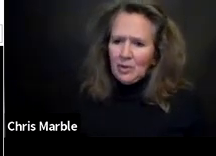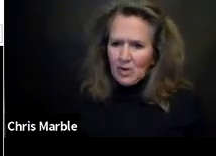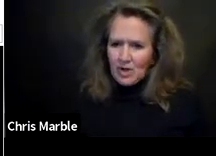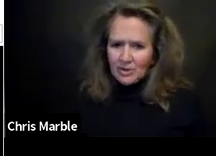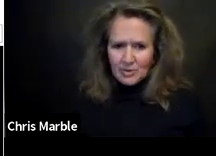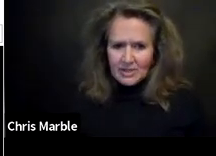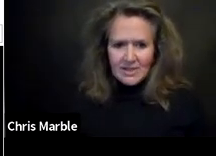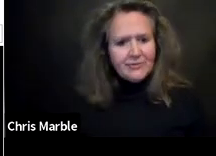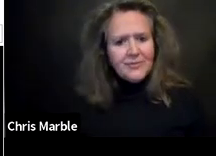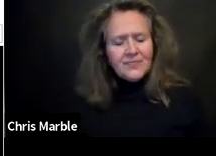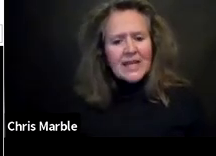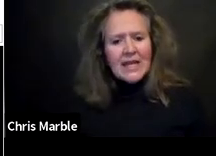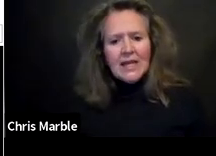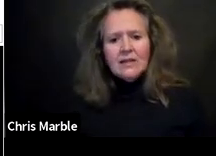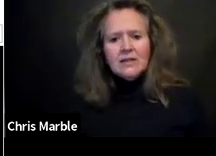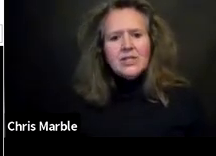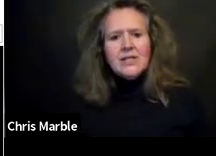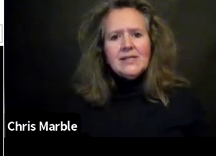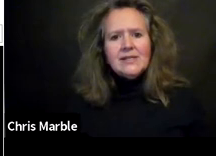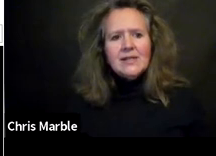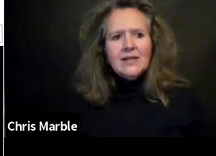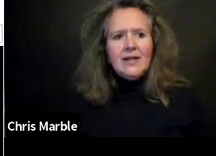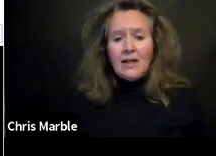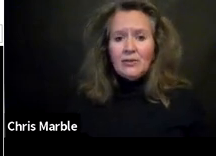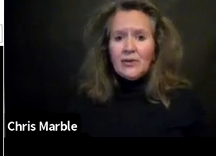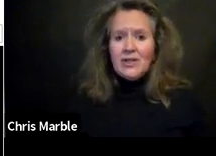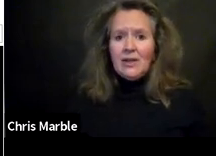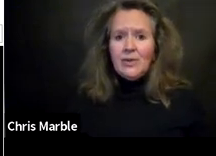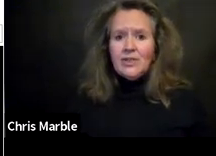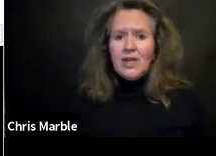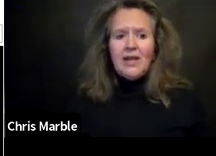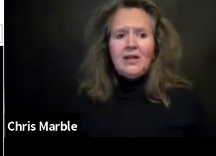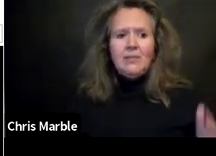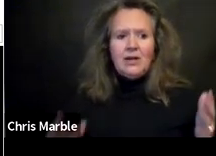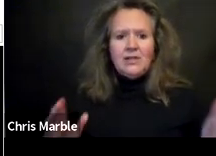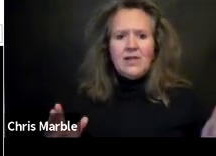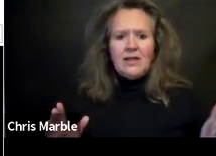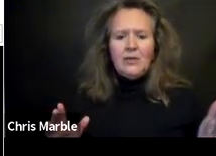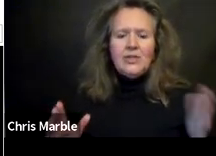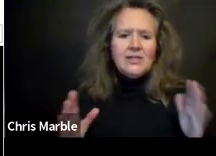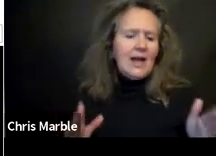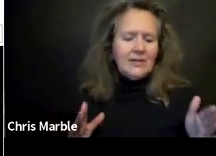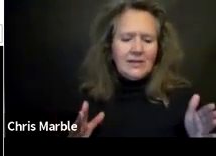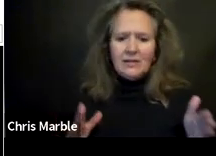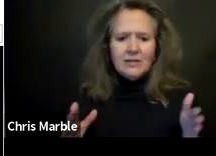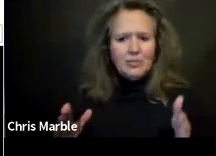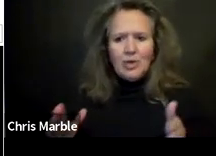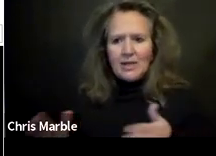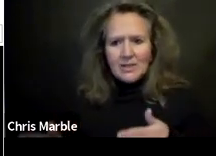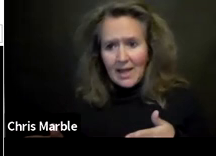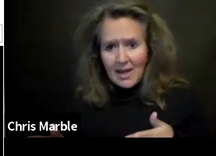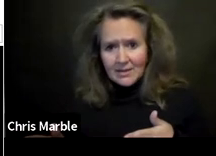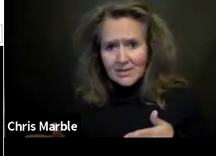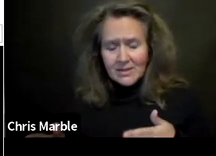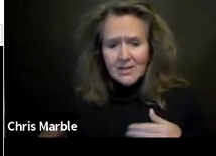But for people who are culturally deaf, English is not their first language and American Sign Language is not English